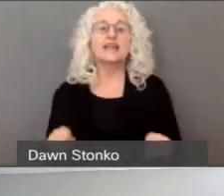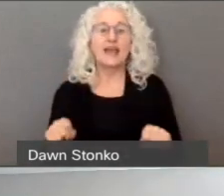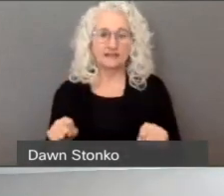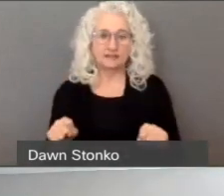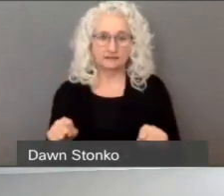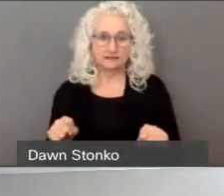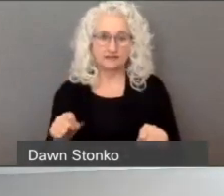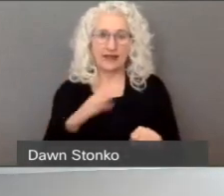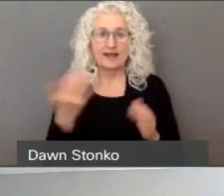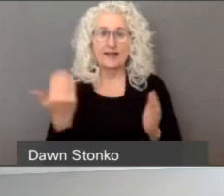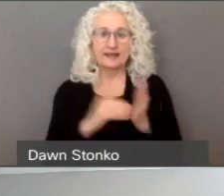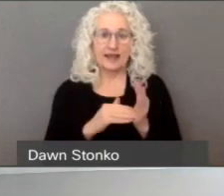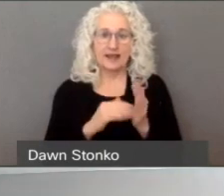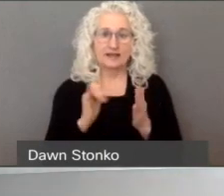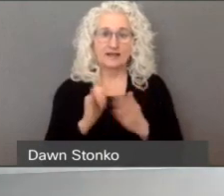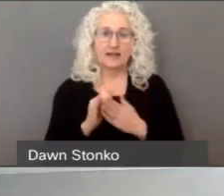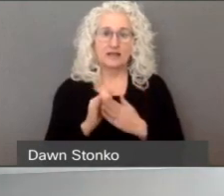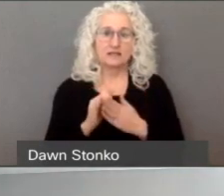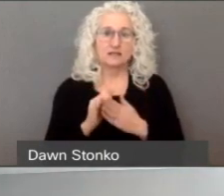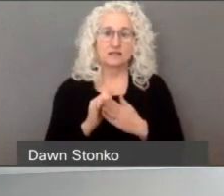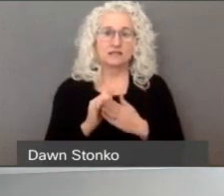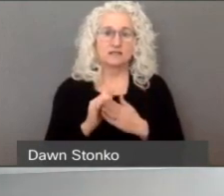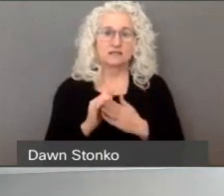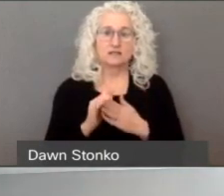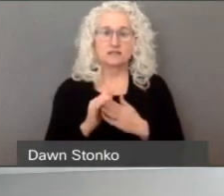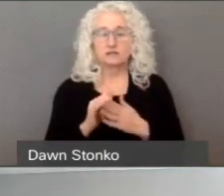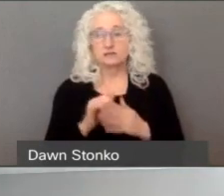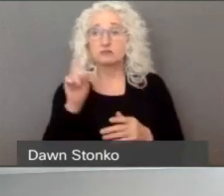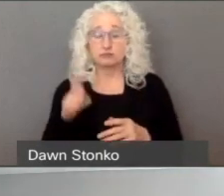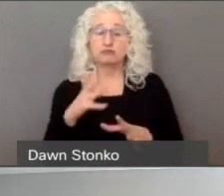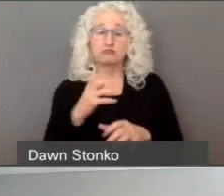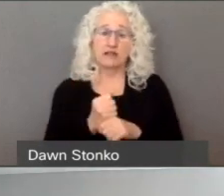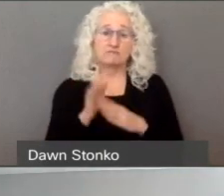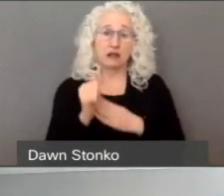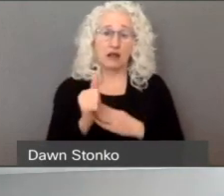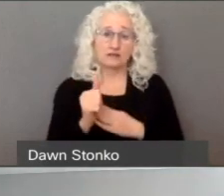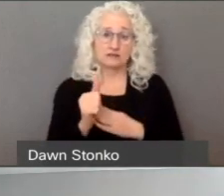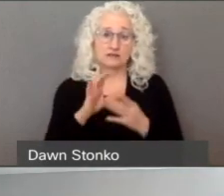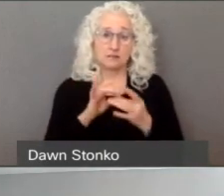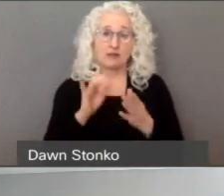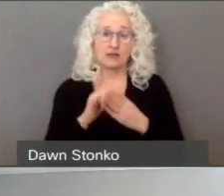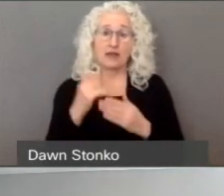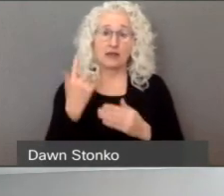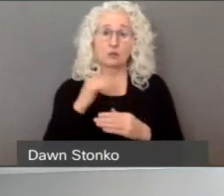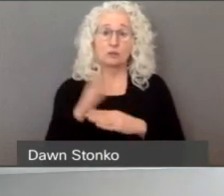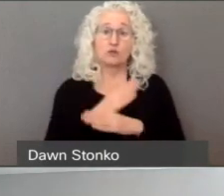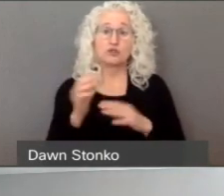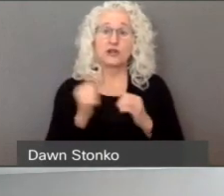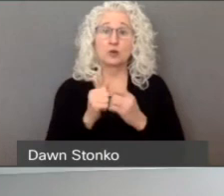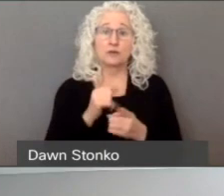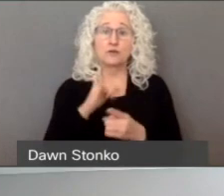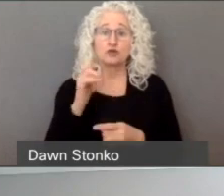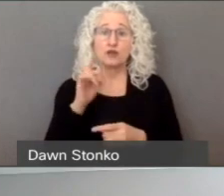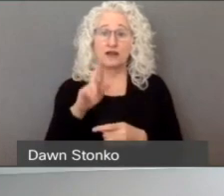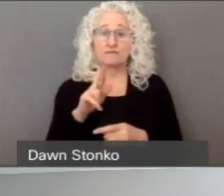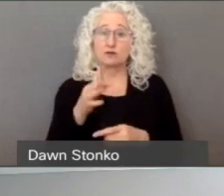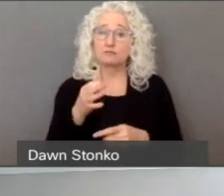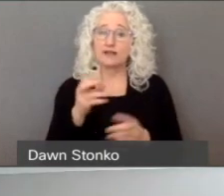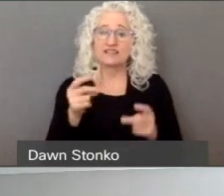and again, that's where we should get guidance on that, and we'll share it with you, Jennifer, as soon as we get